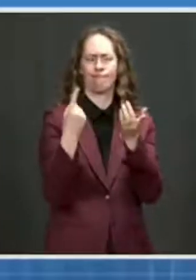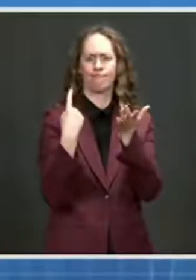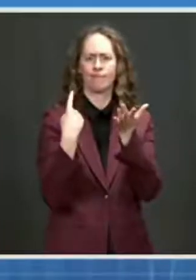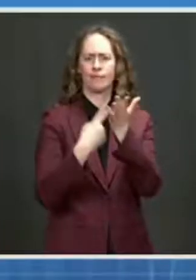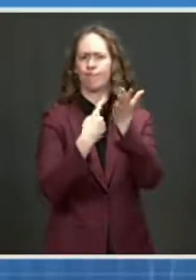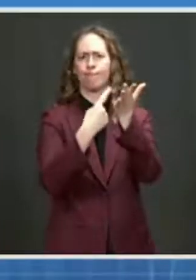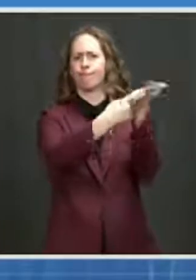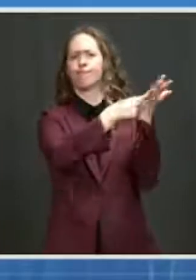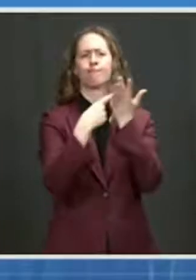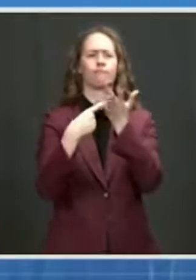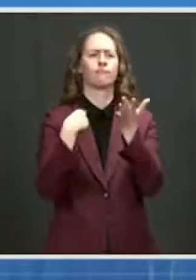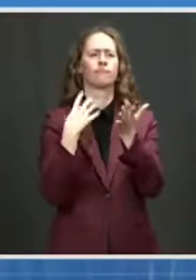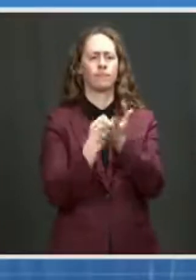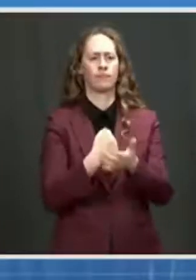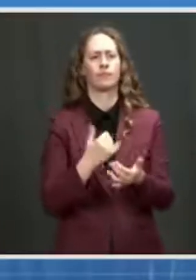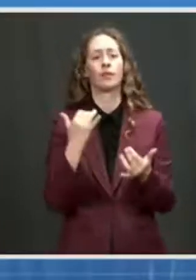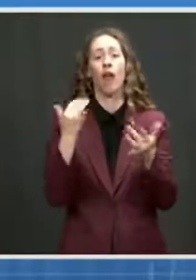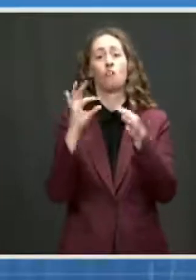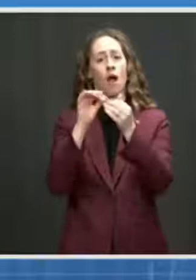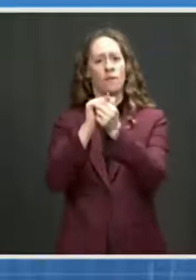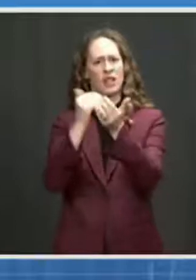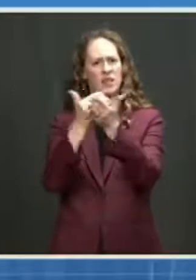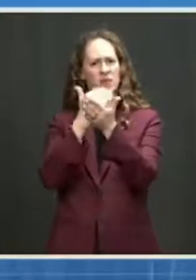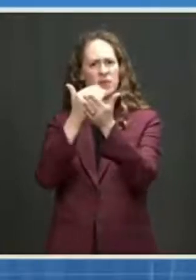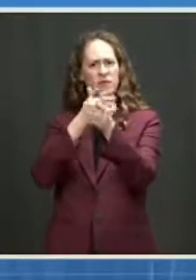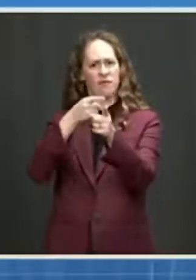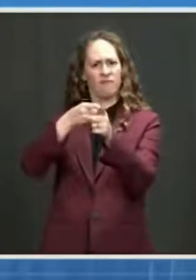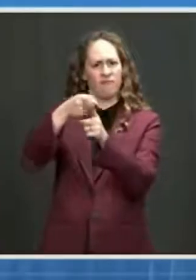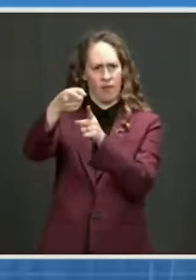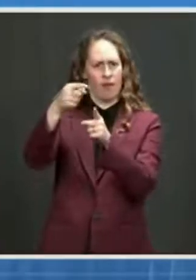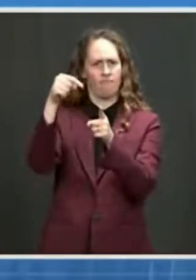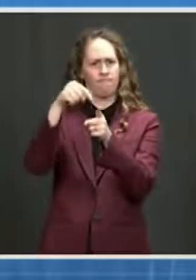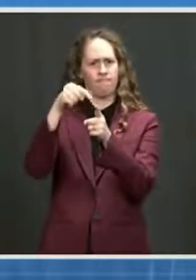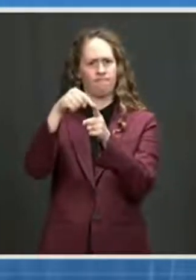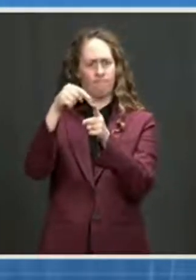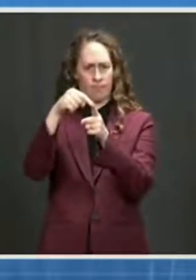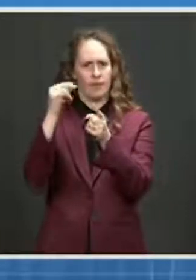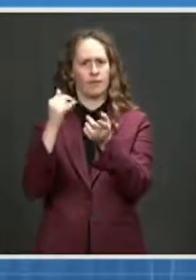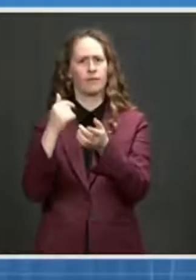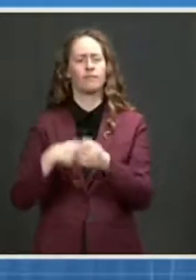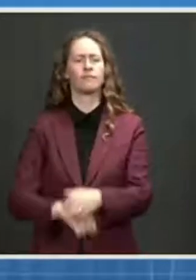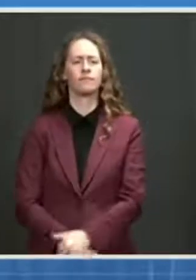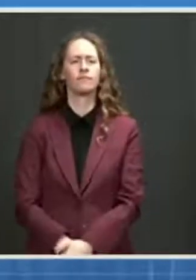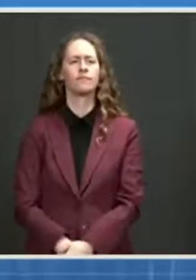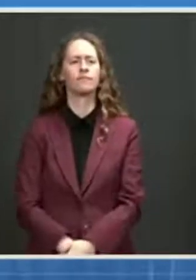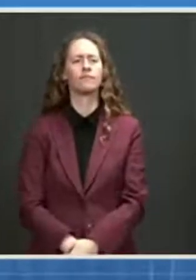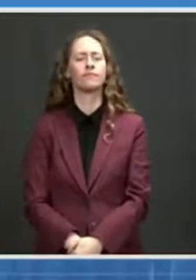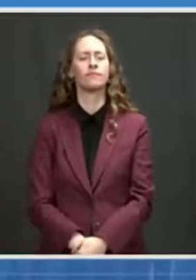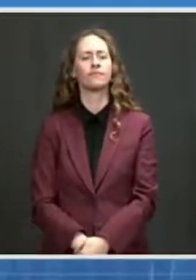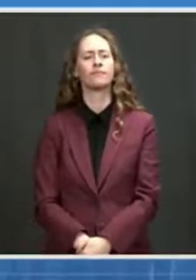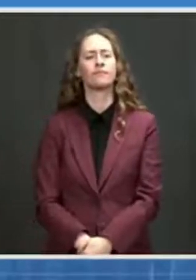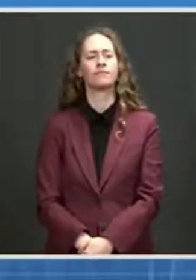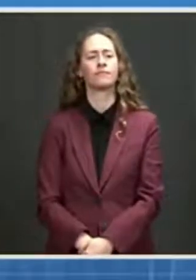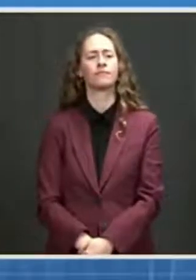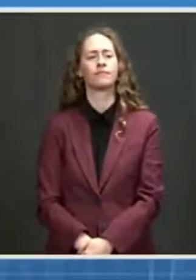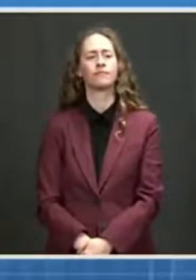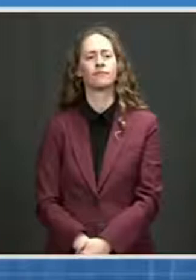the variants in general, but particularly in the variant which we now refer to as Delta,